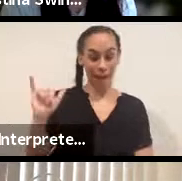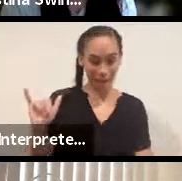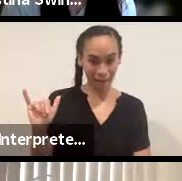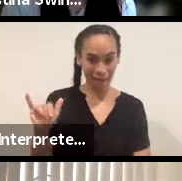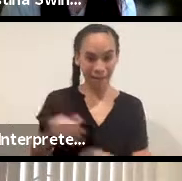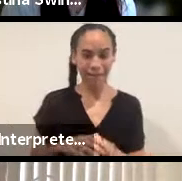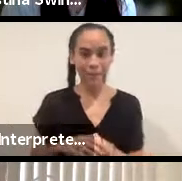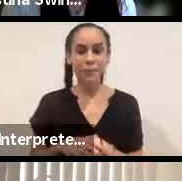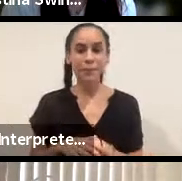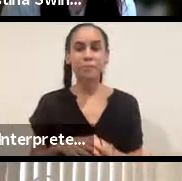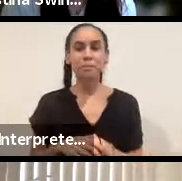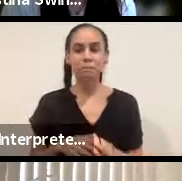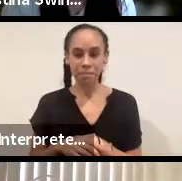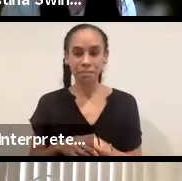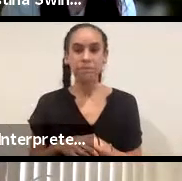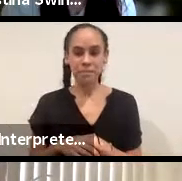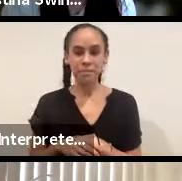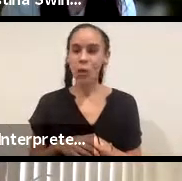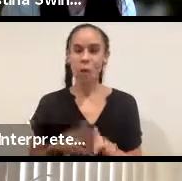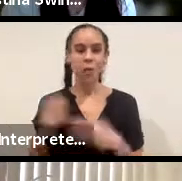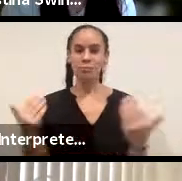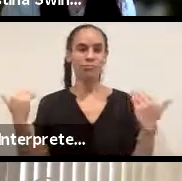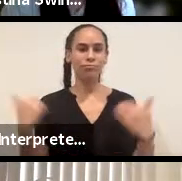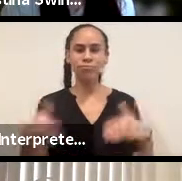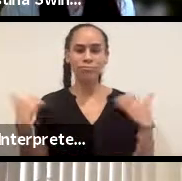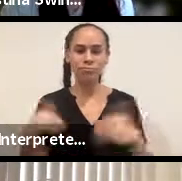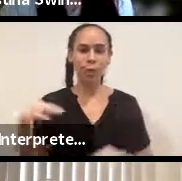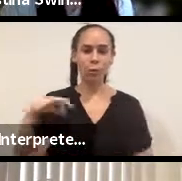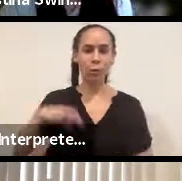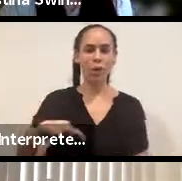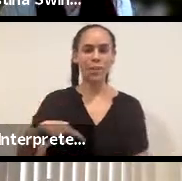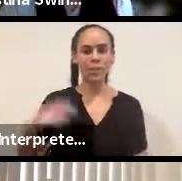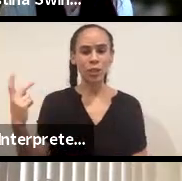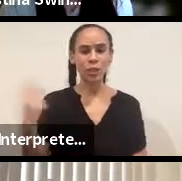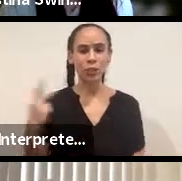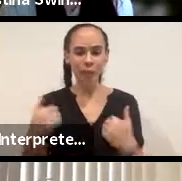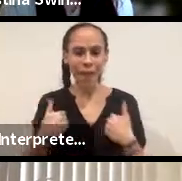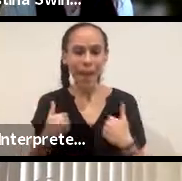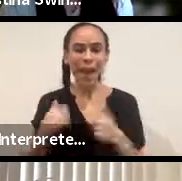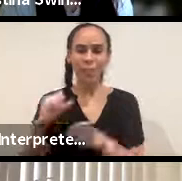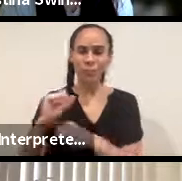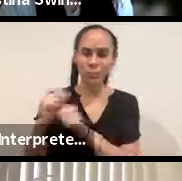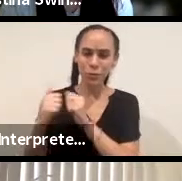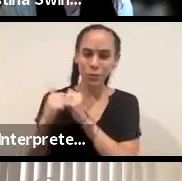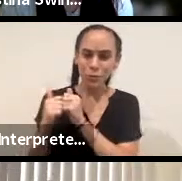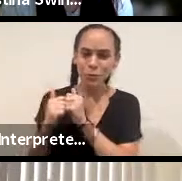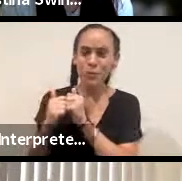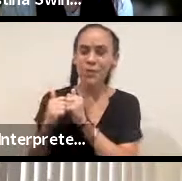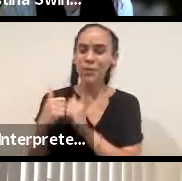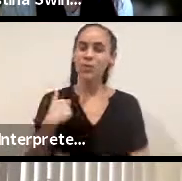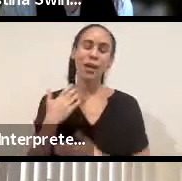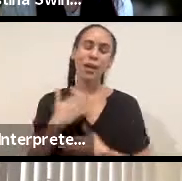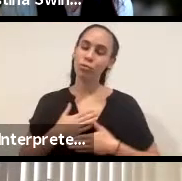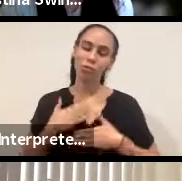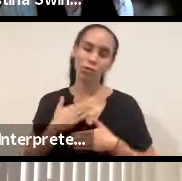So yeah, what an incredible privilege we have to be doing this work together, and I appreciate